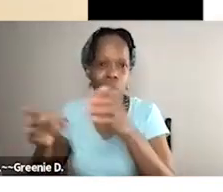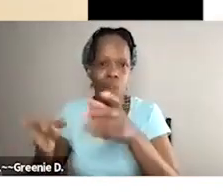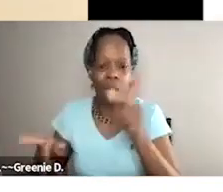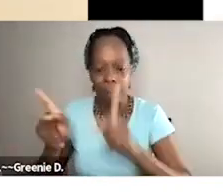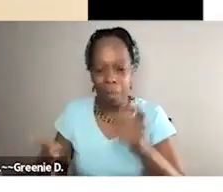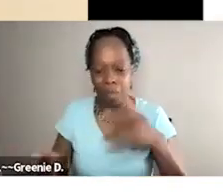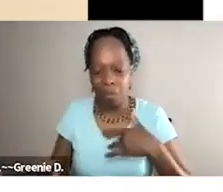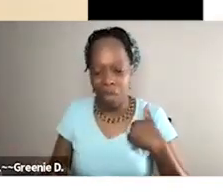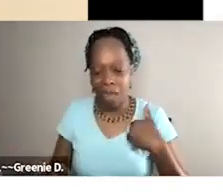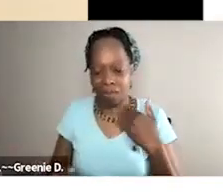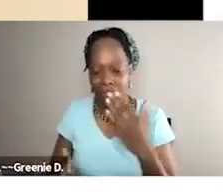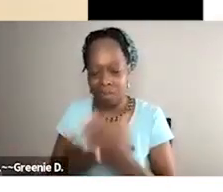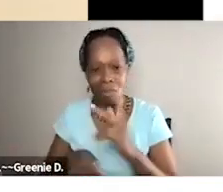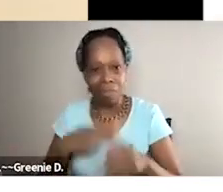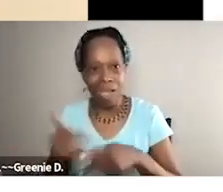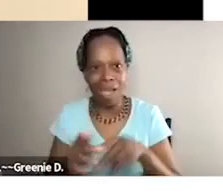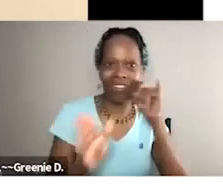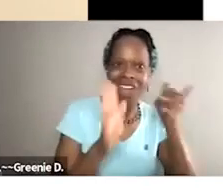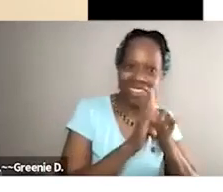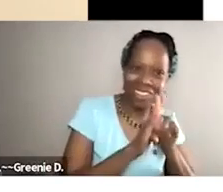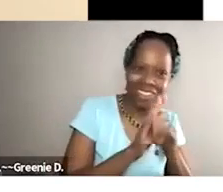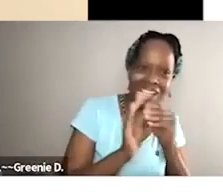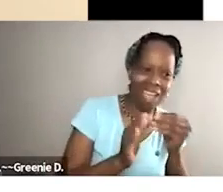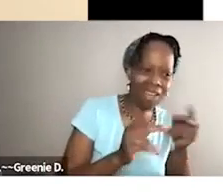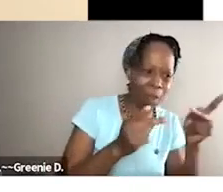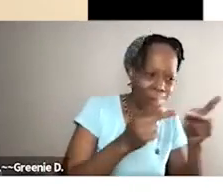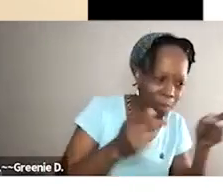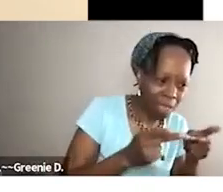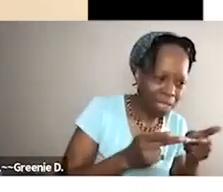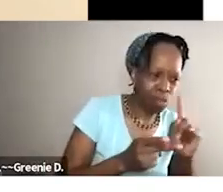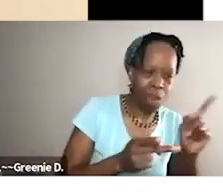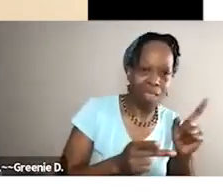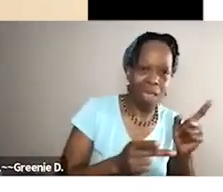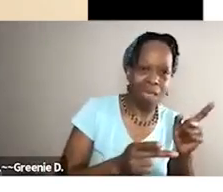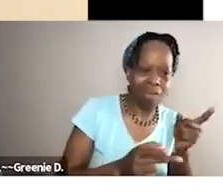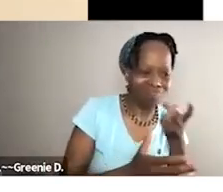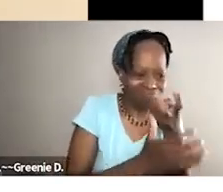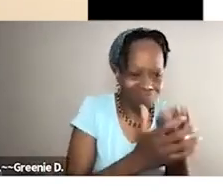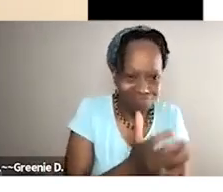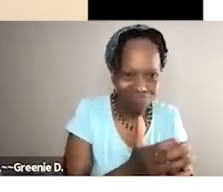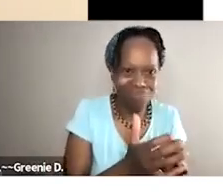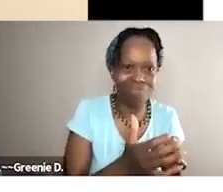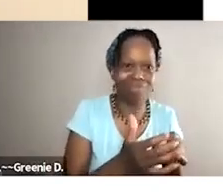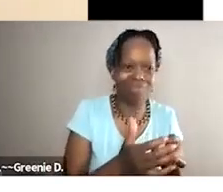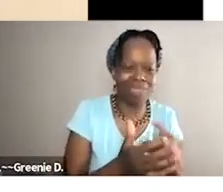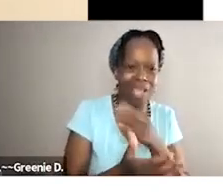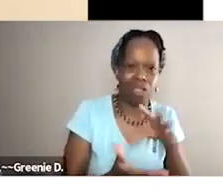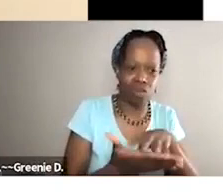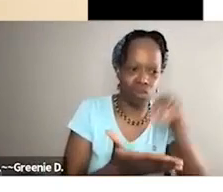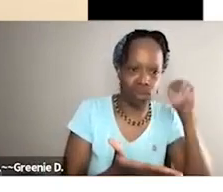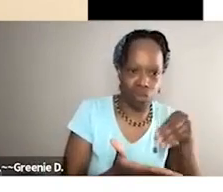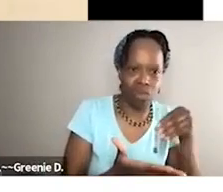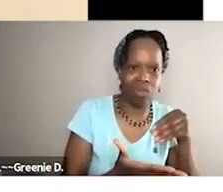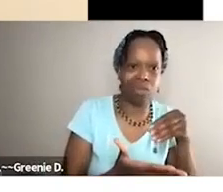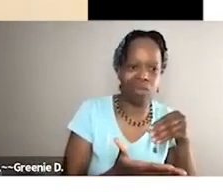of identity and belonging, and students with disabilities deserve that, and they deserve to be part of that conversation. So, you know, obviously we're very passionate